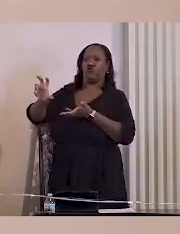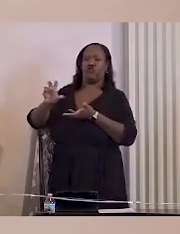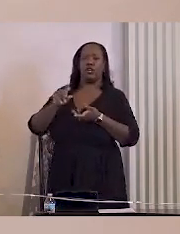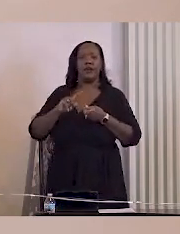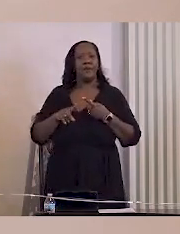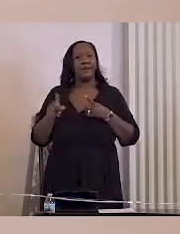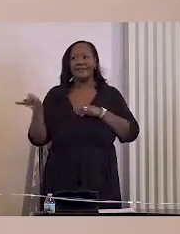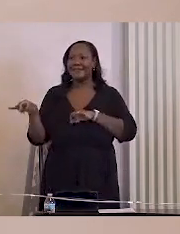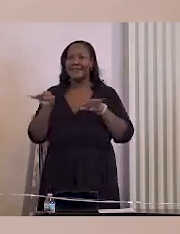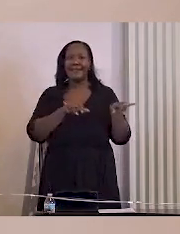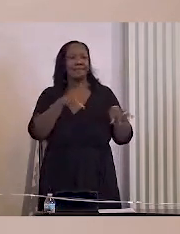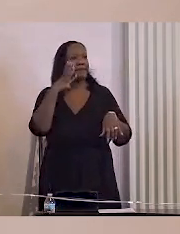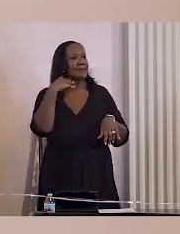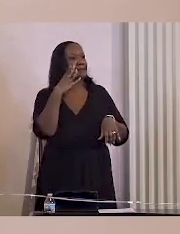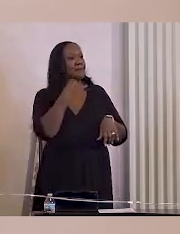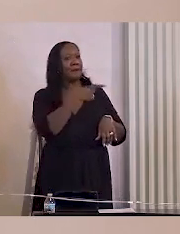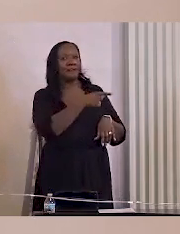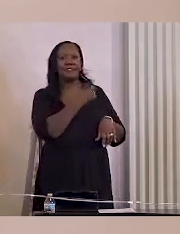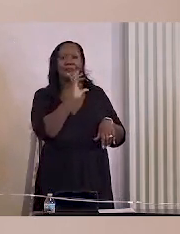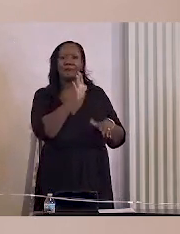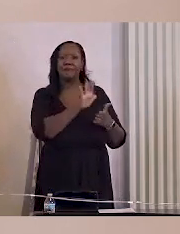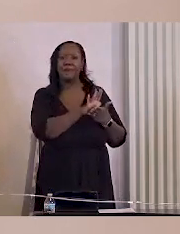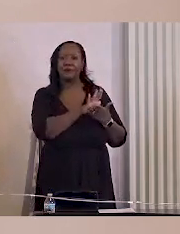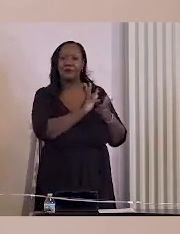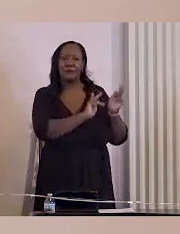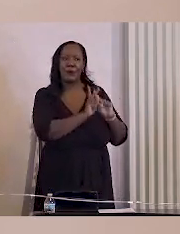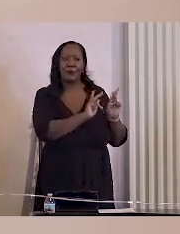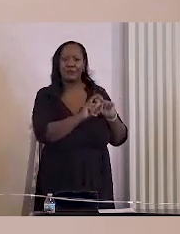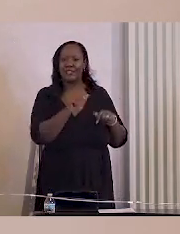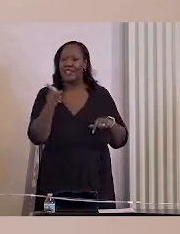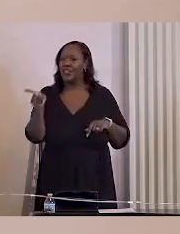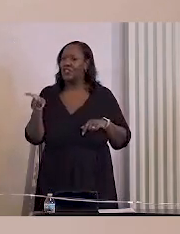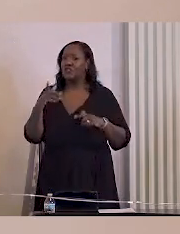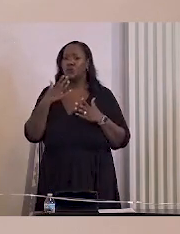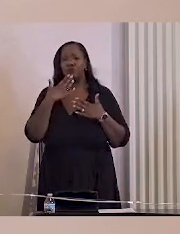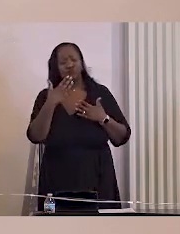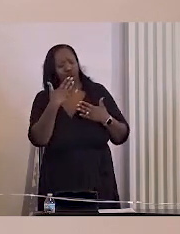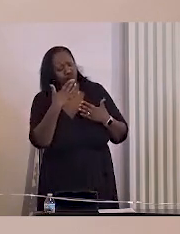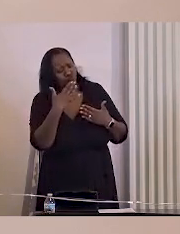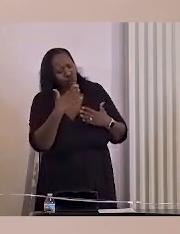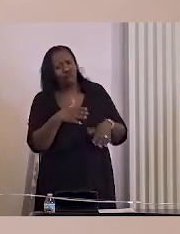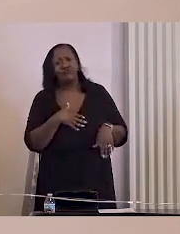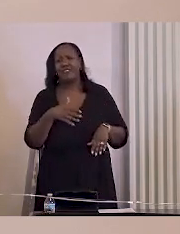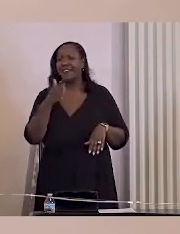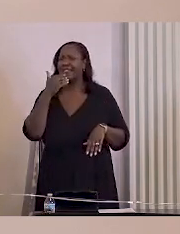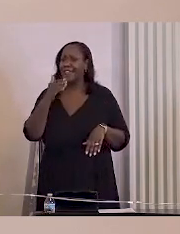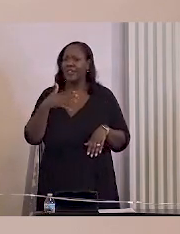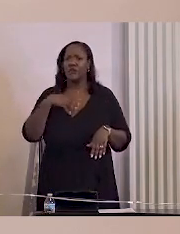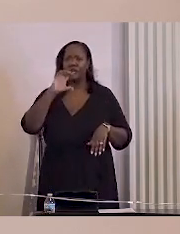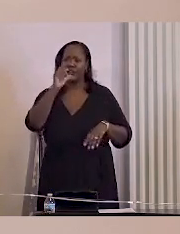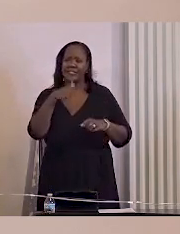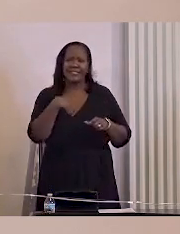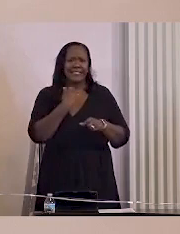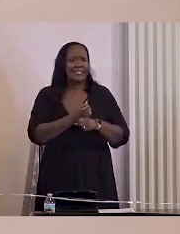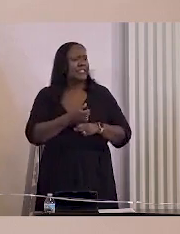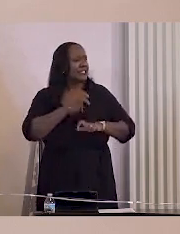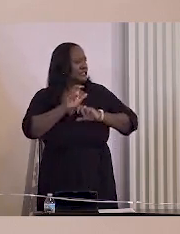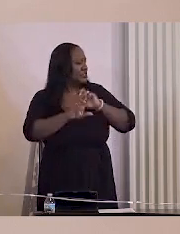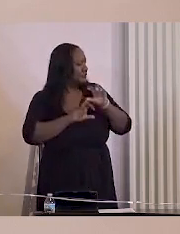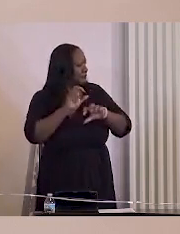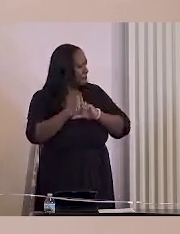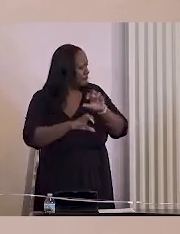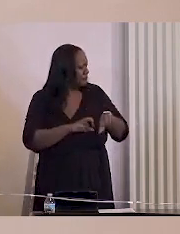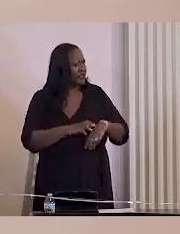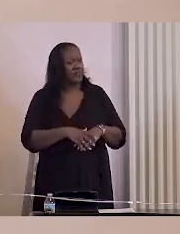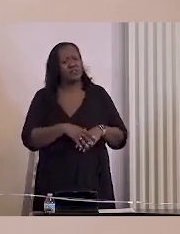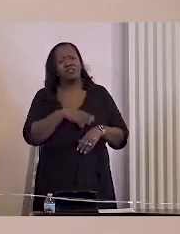with the grad school development folks, she was similarly gracious and appreciative of my 10-year giving history with All Souls